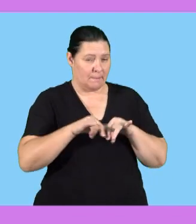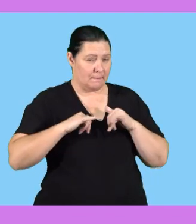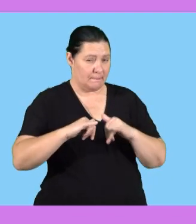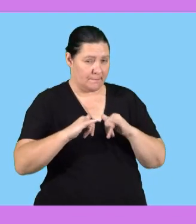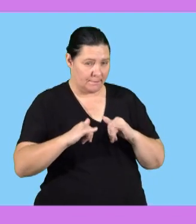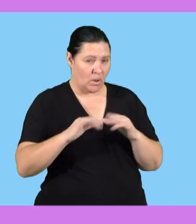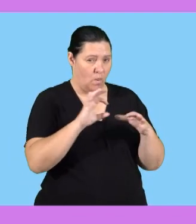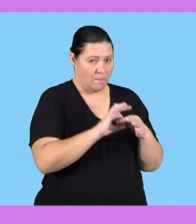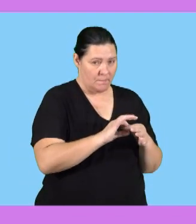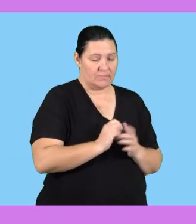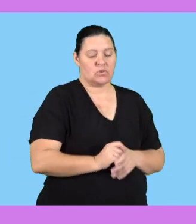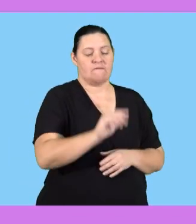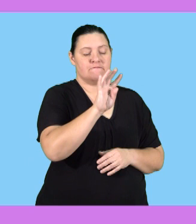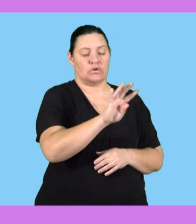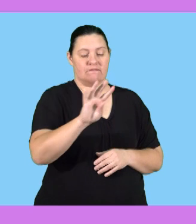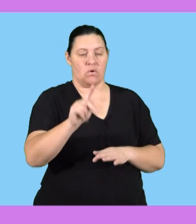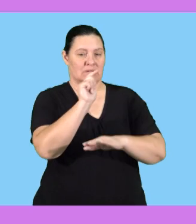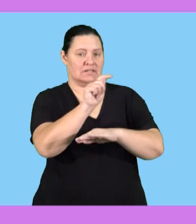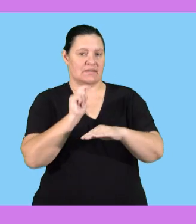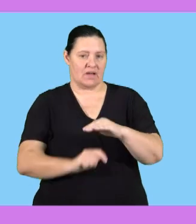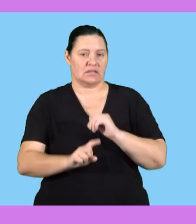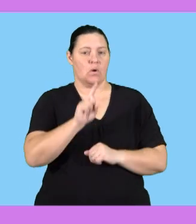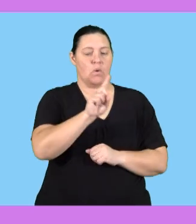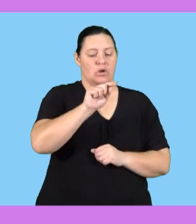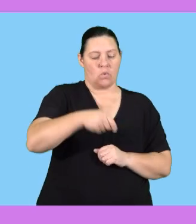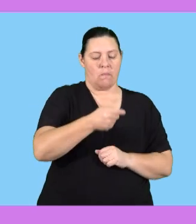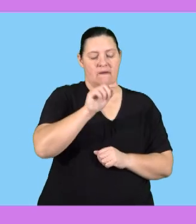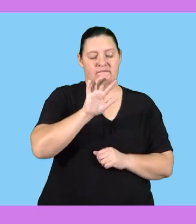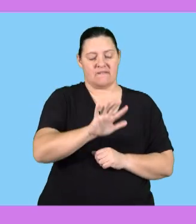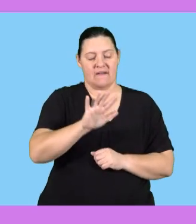same thing there at home. So I'm going to say 44 divided by